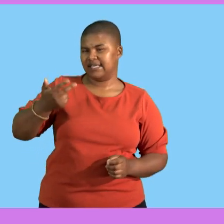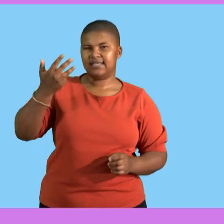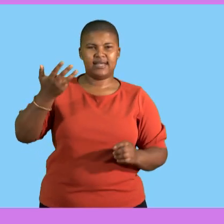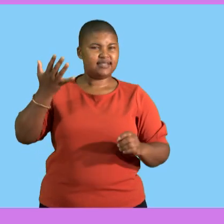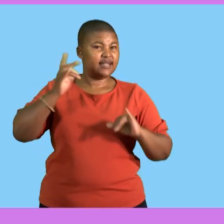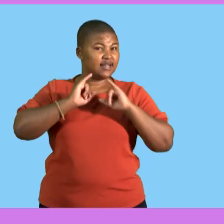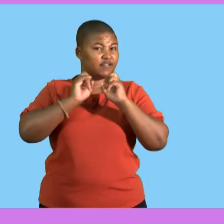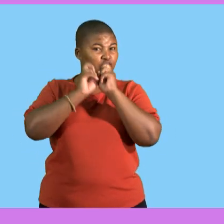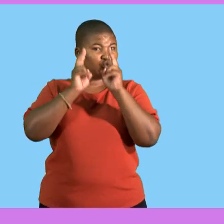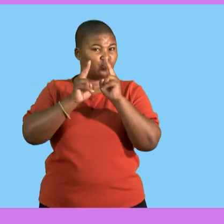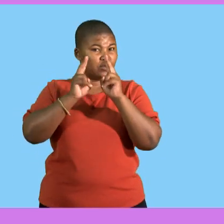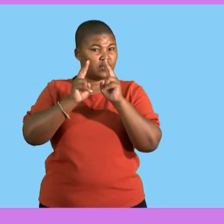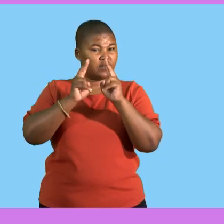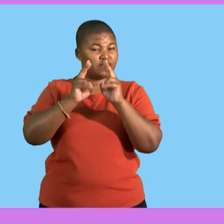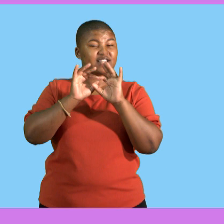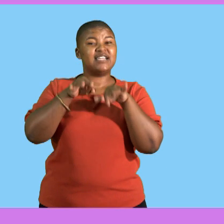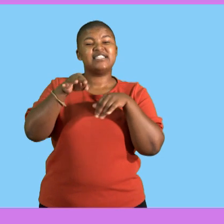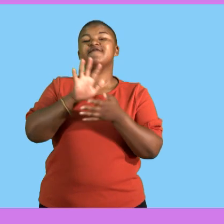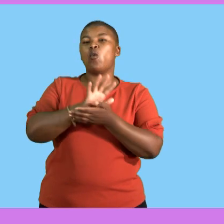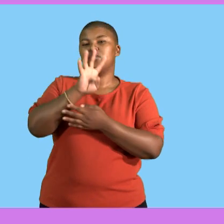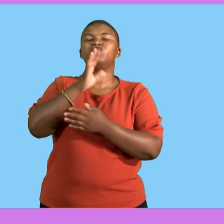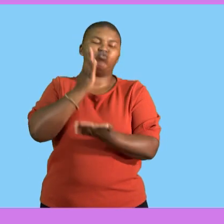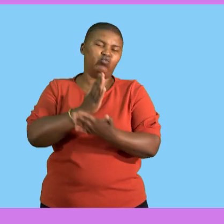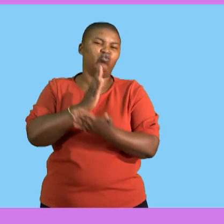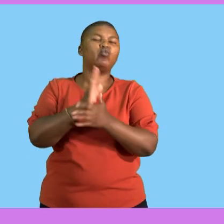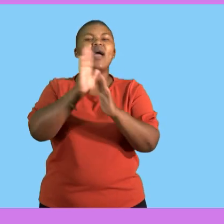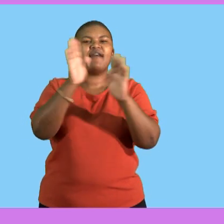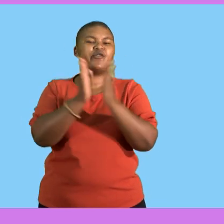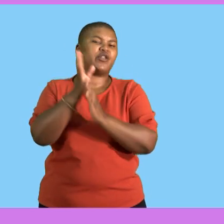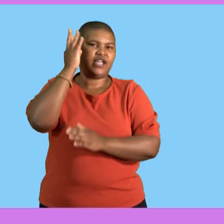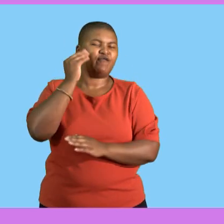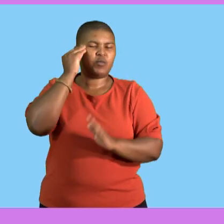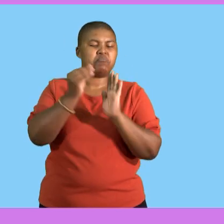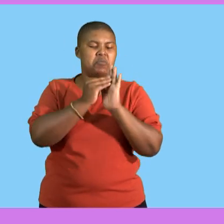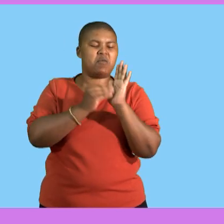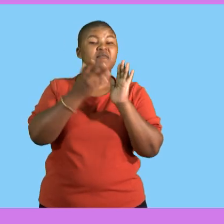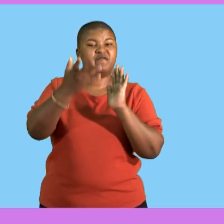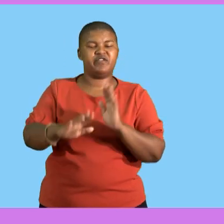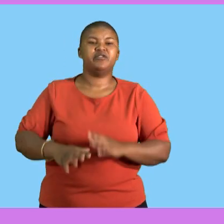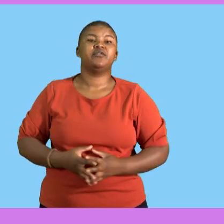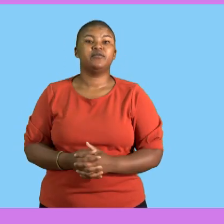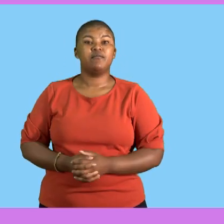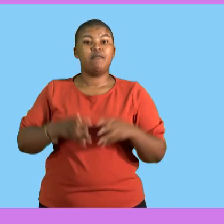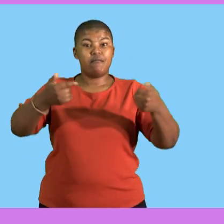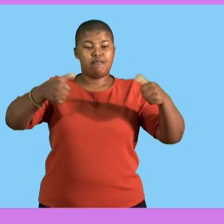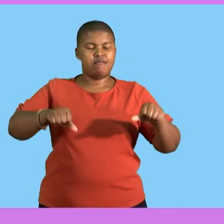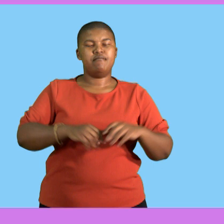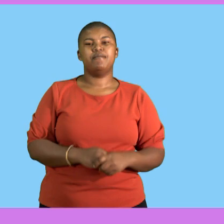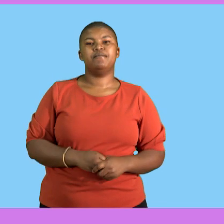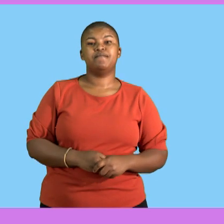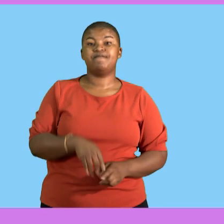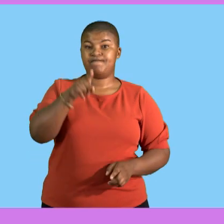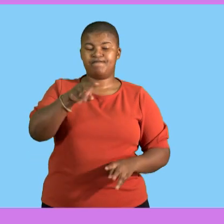11, 12, 13, 14. Then we are sure that every result has been recorded. Then the second one, it says